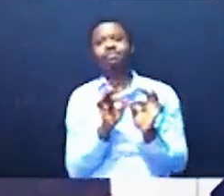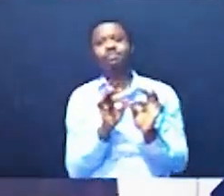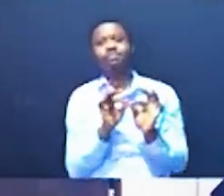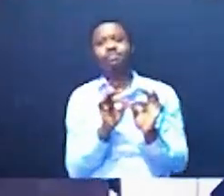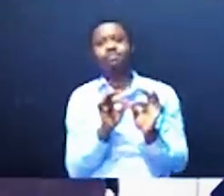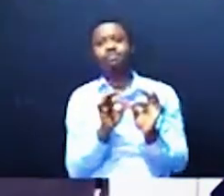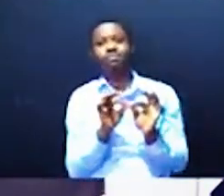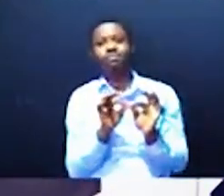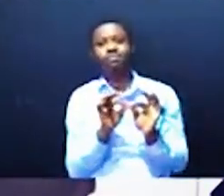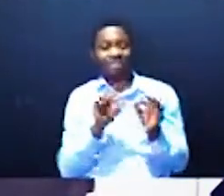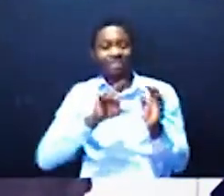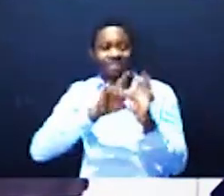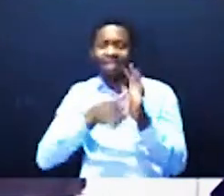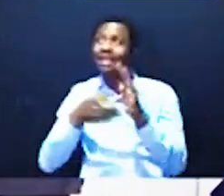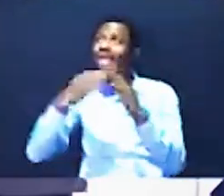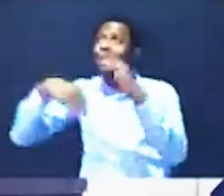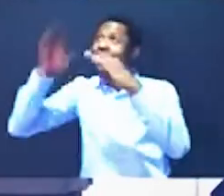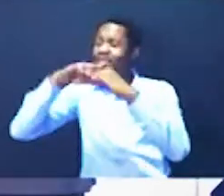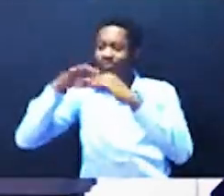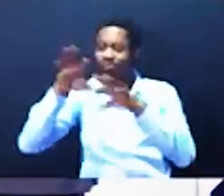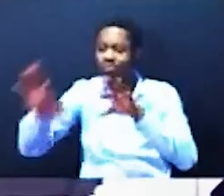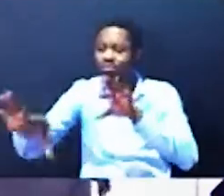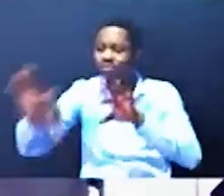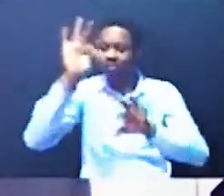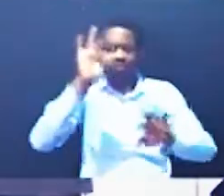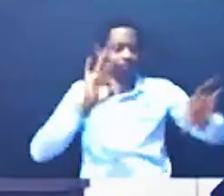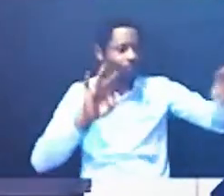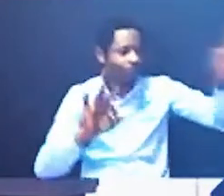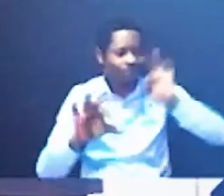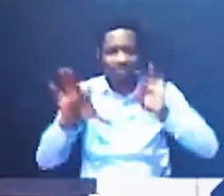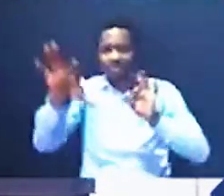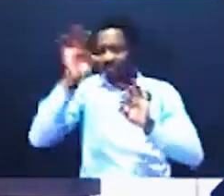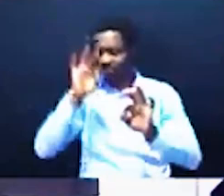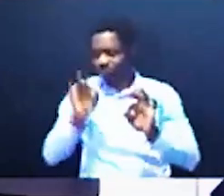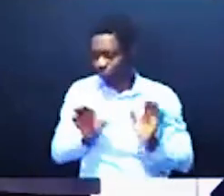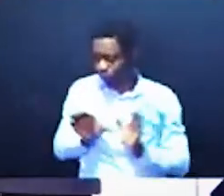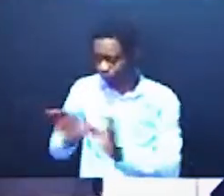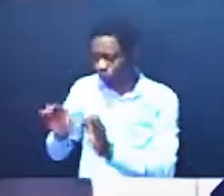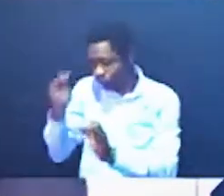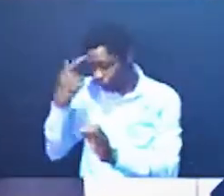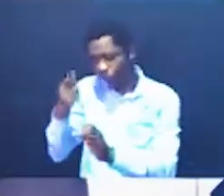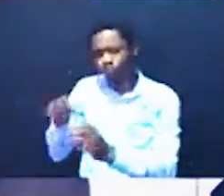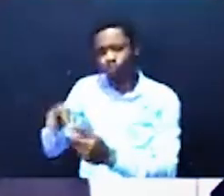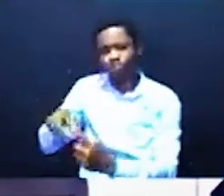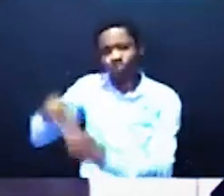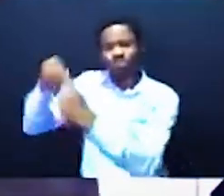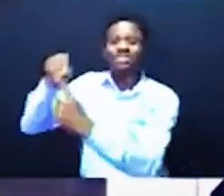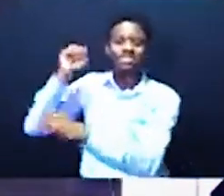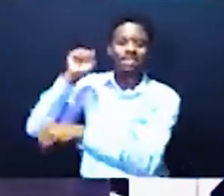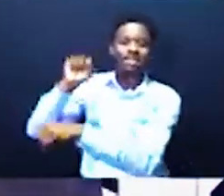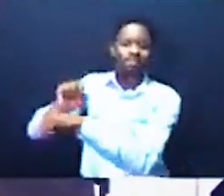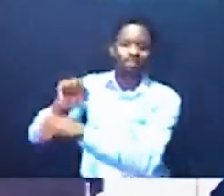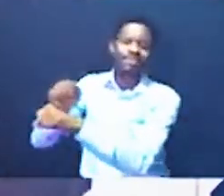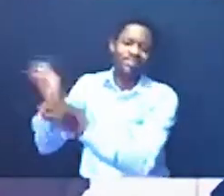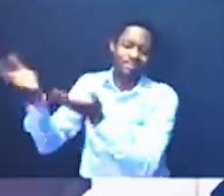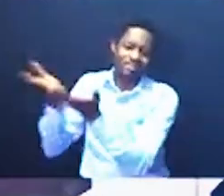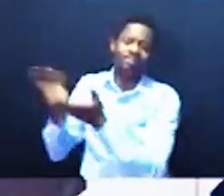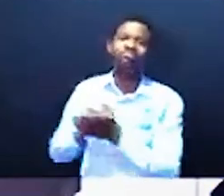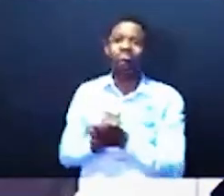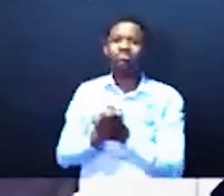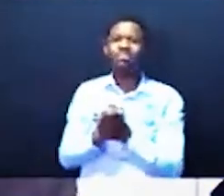Then heaven will select them for special service. I pray that it will